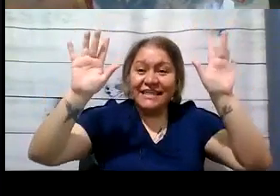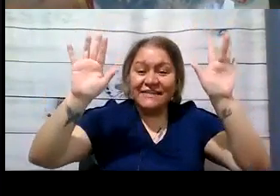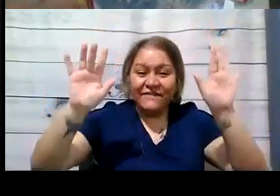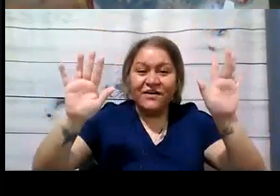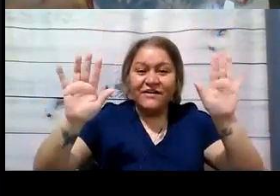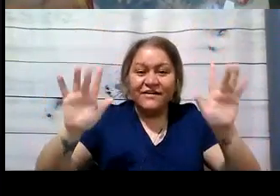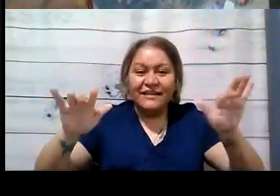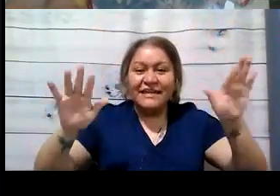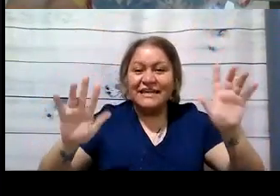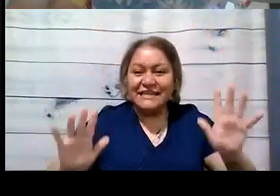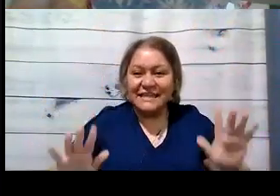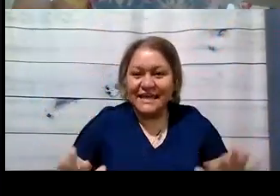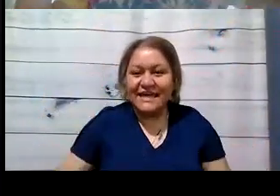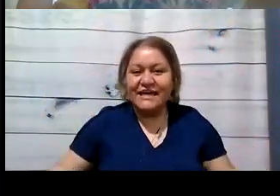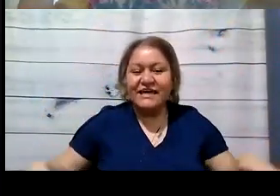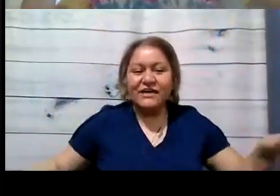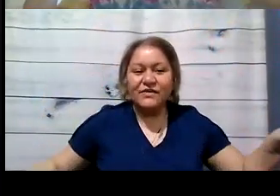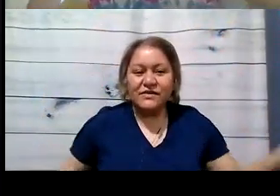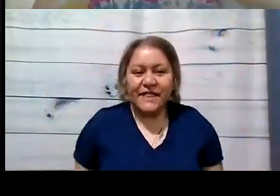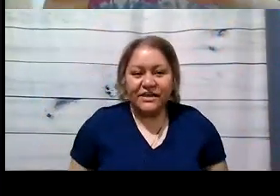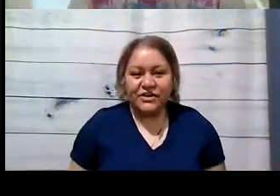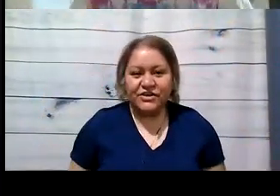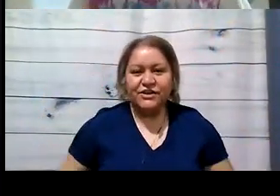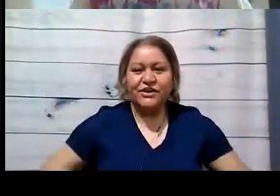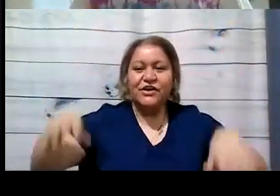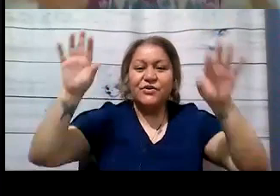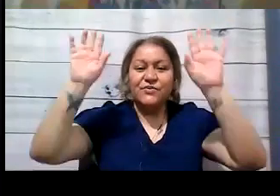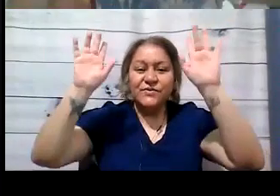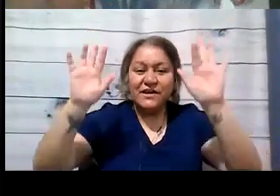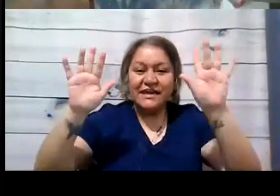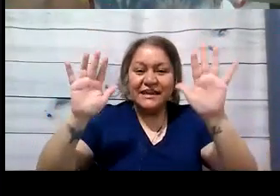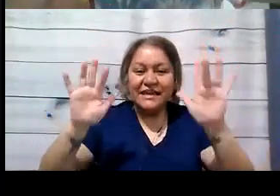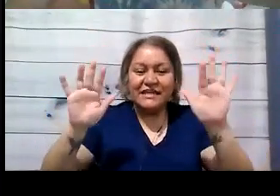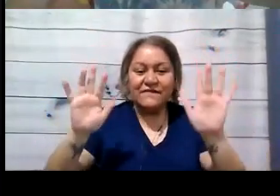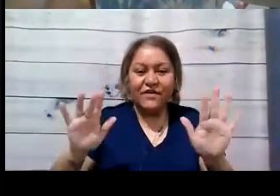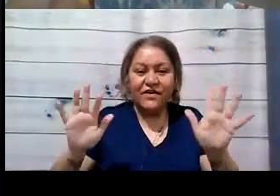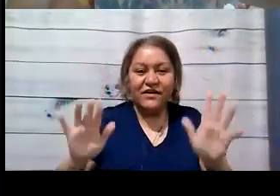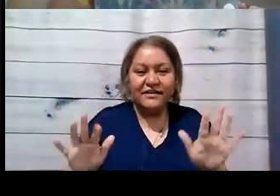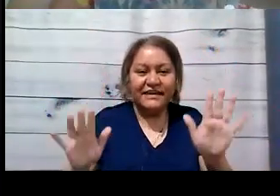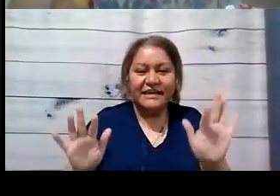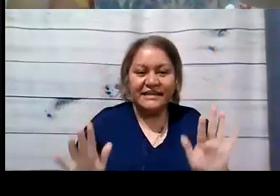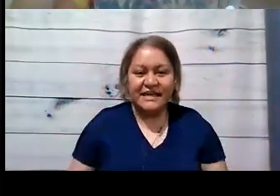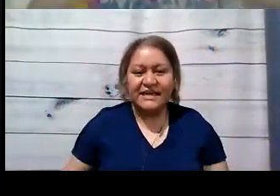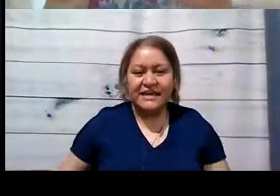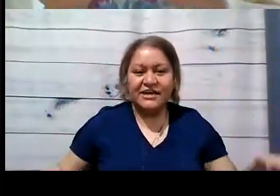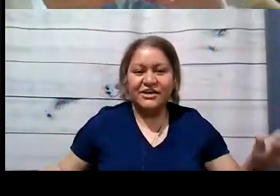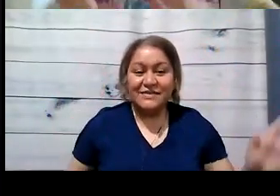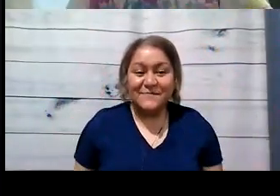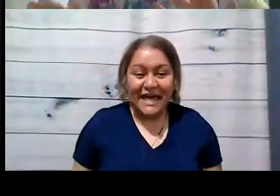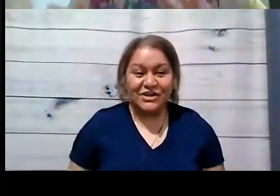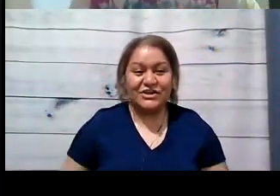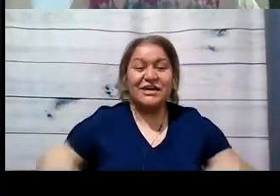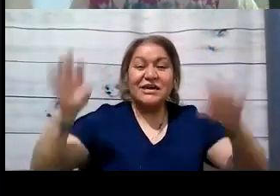Rain is falling down, splash. Rain is falling